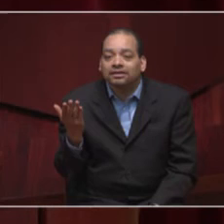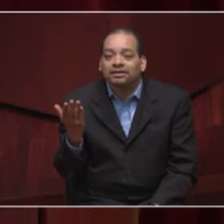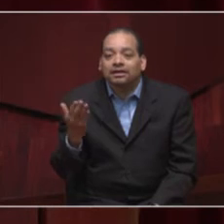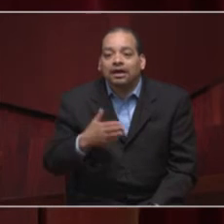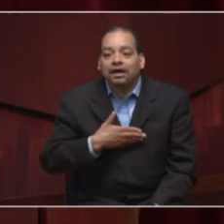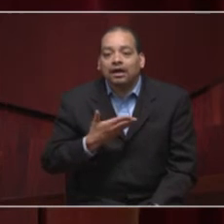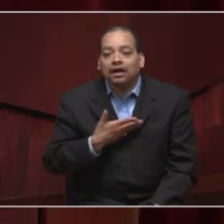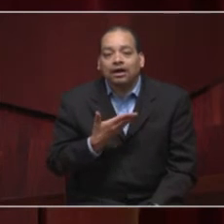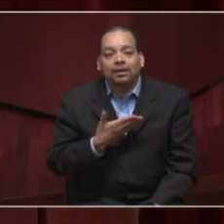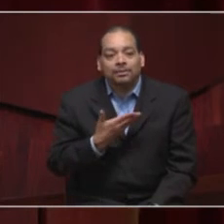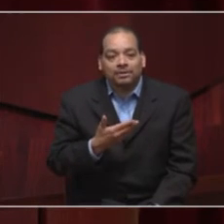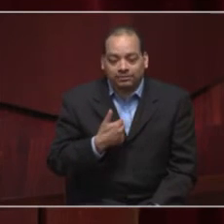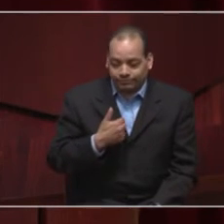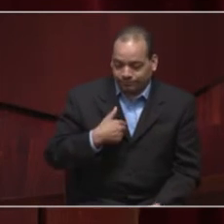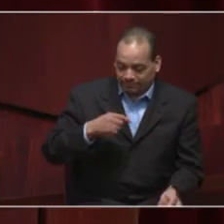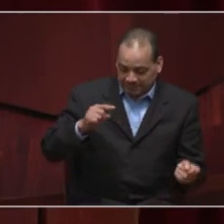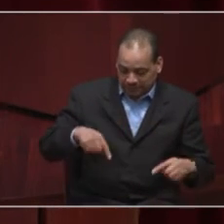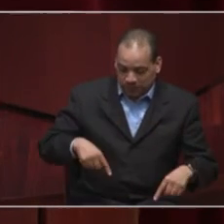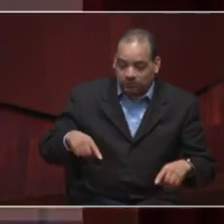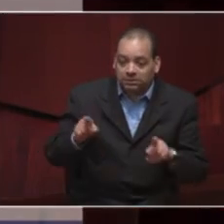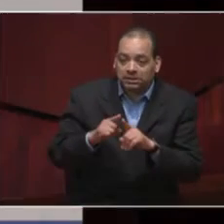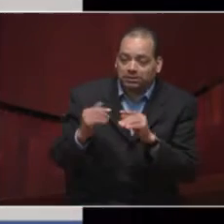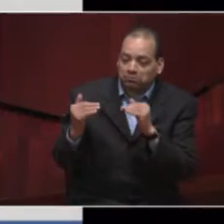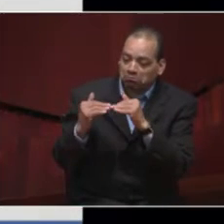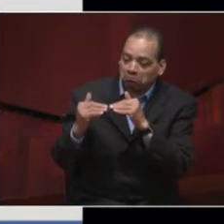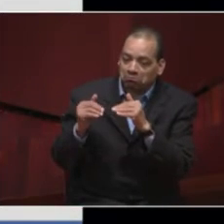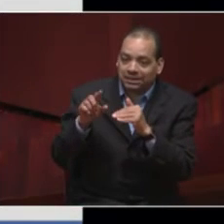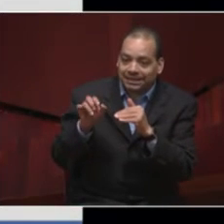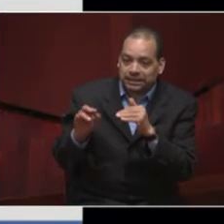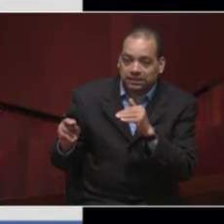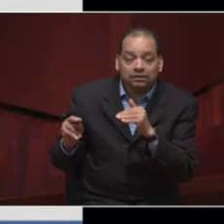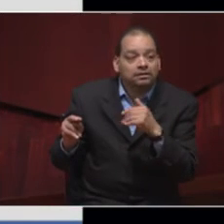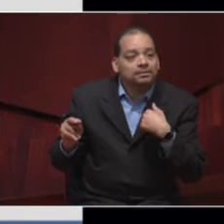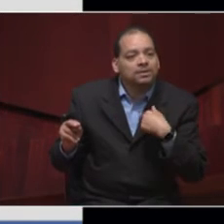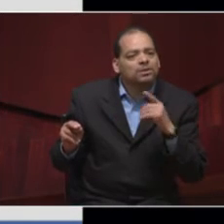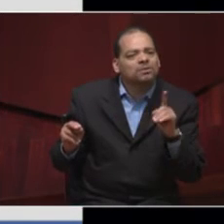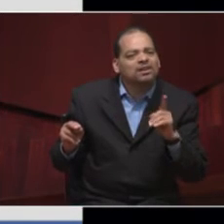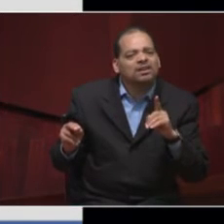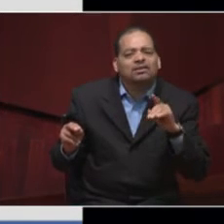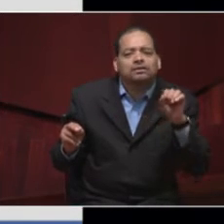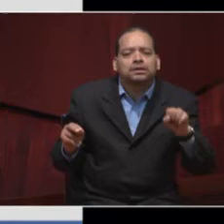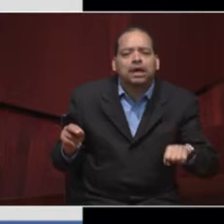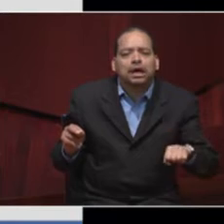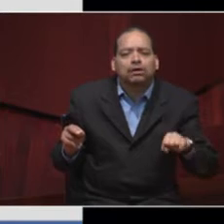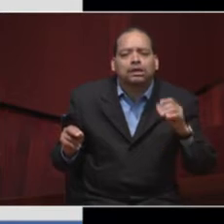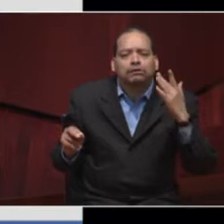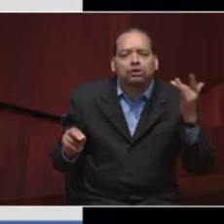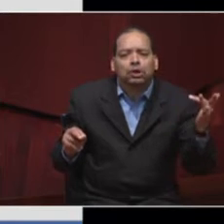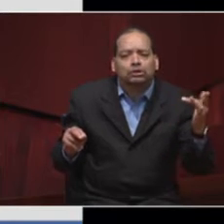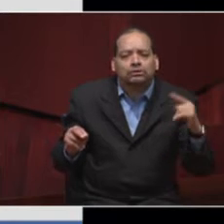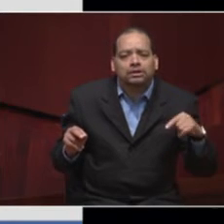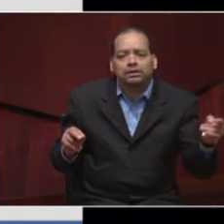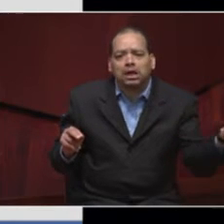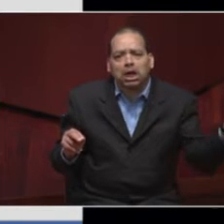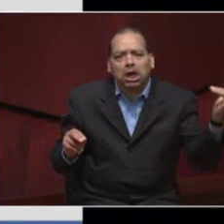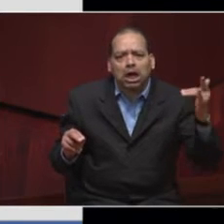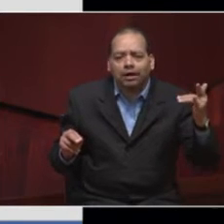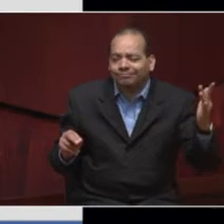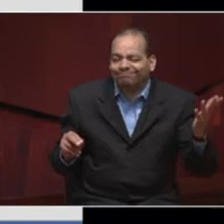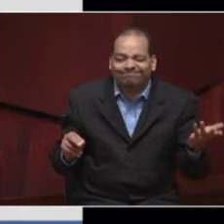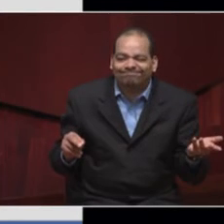here. As Lynn mentioned, I think I am in Southern California and cannot be with you today. I wish I could